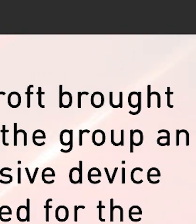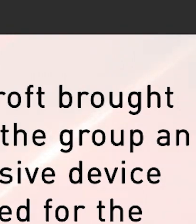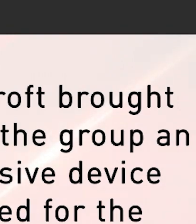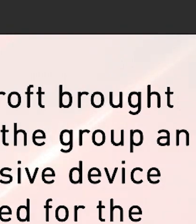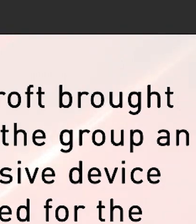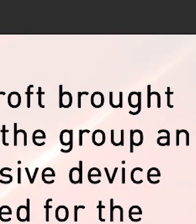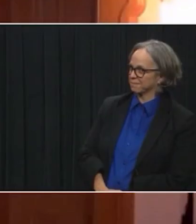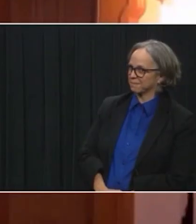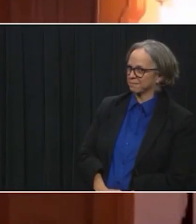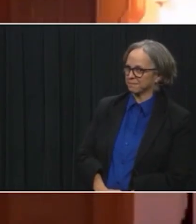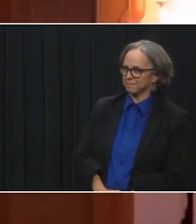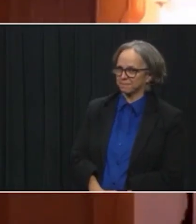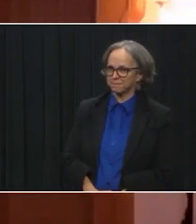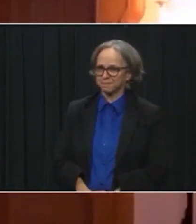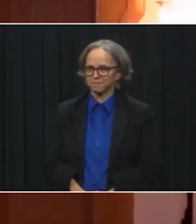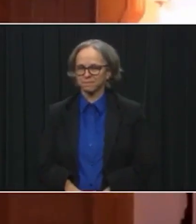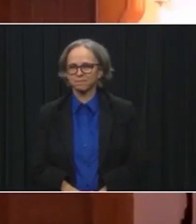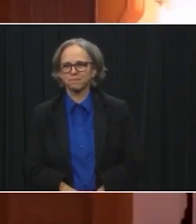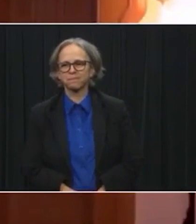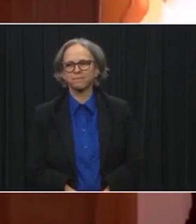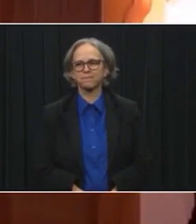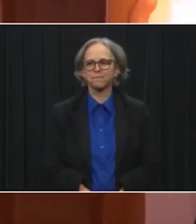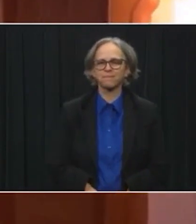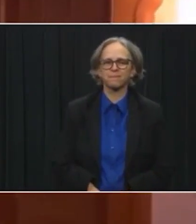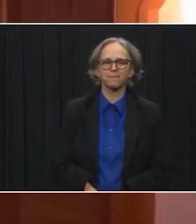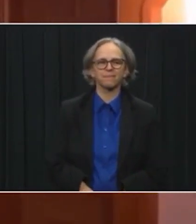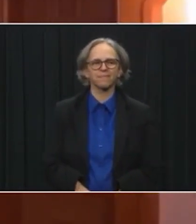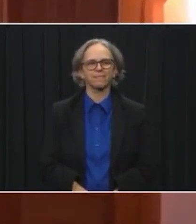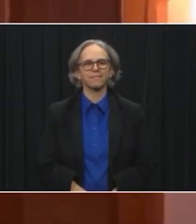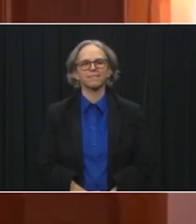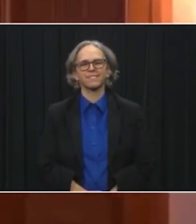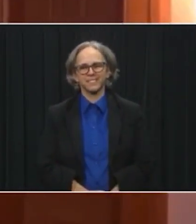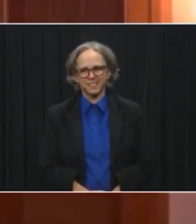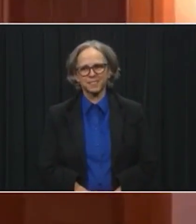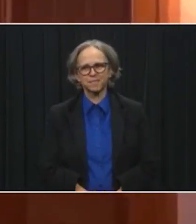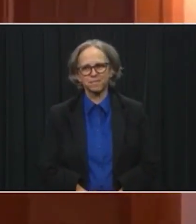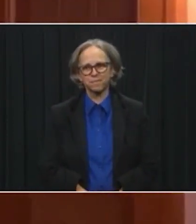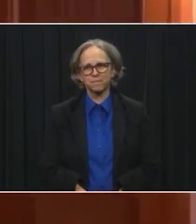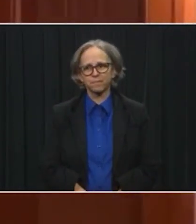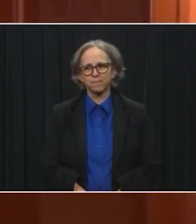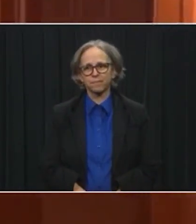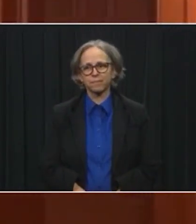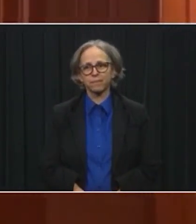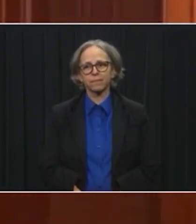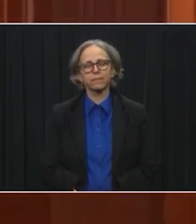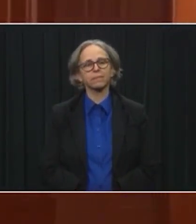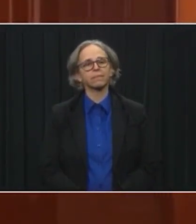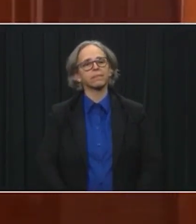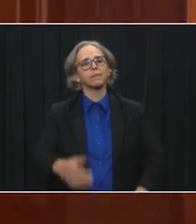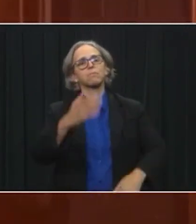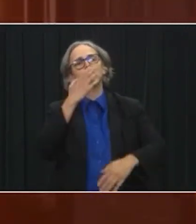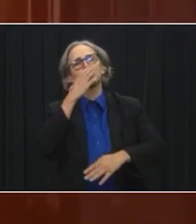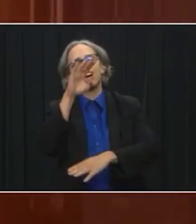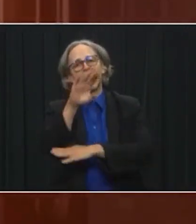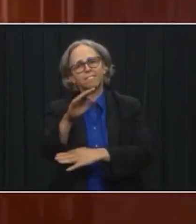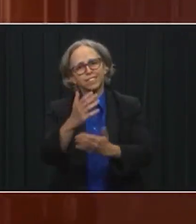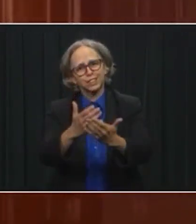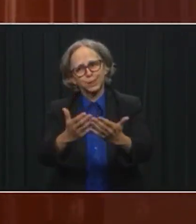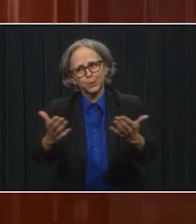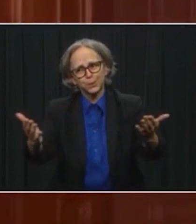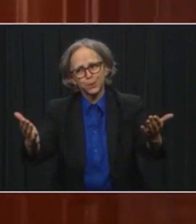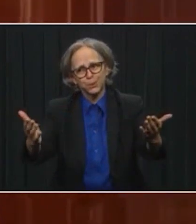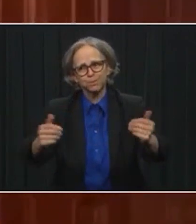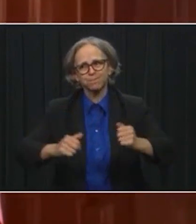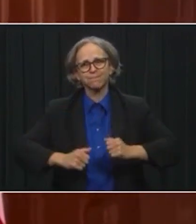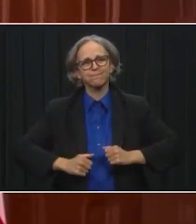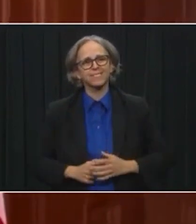purpose. This is the first time there had been any mention of Governor DeWine's name in these alleged plots. Last year, when the